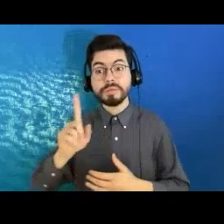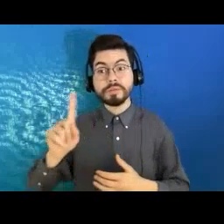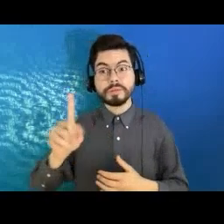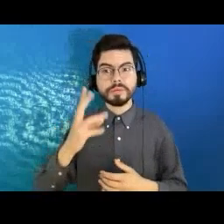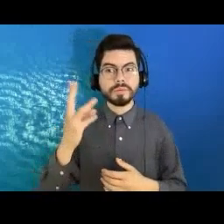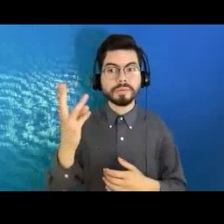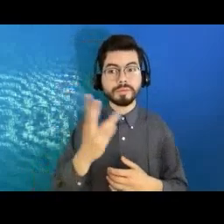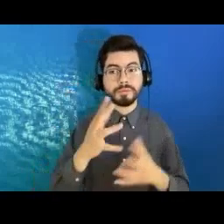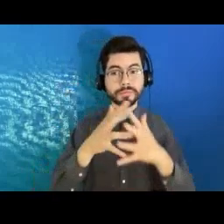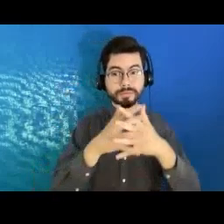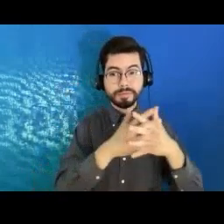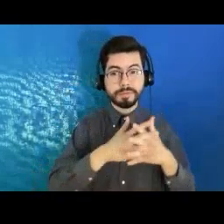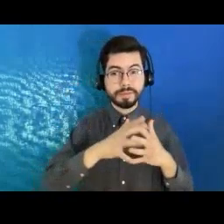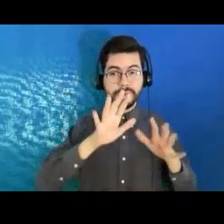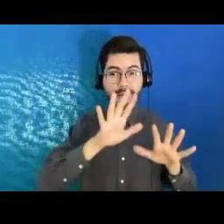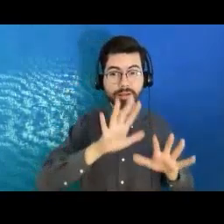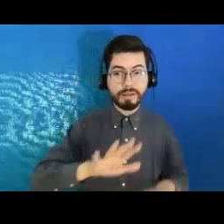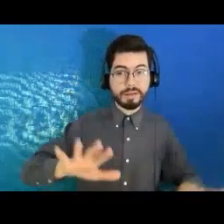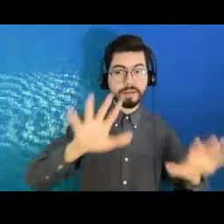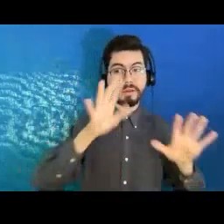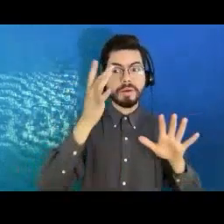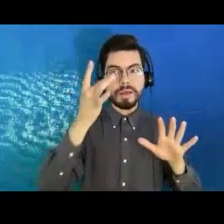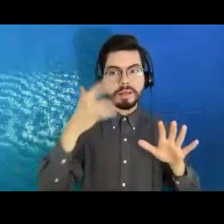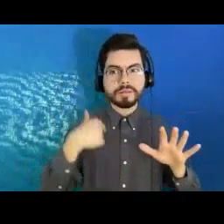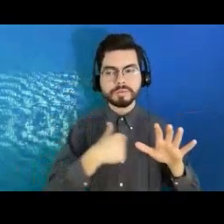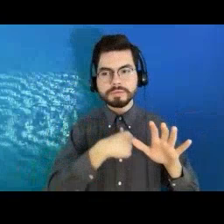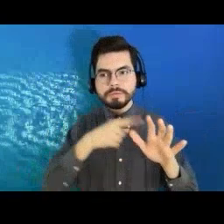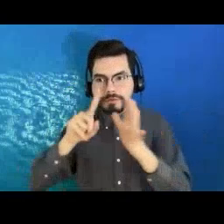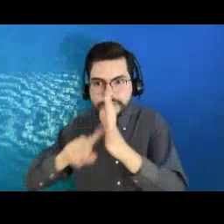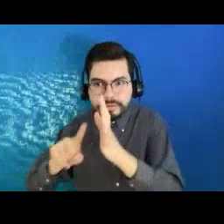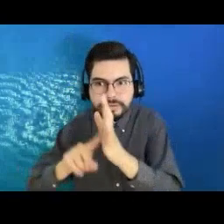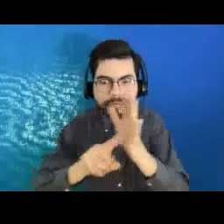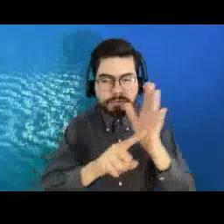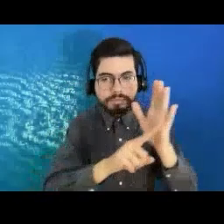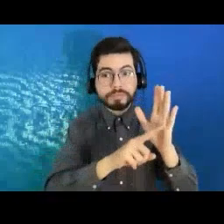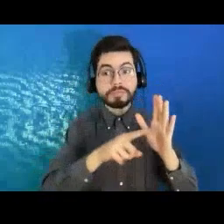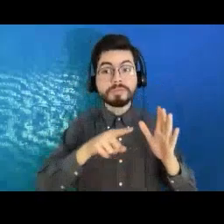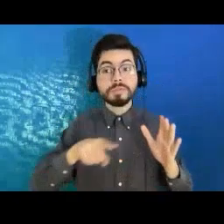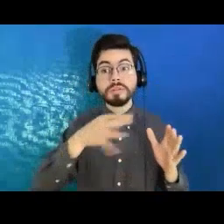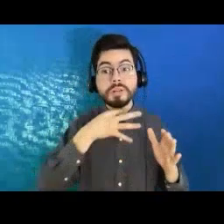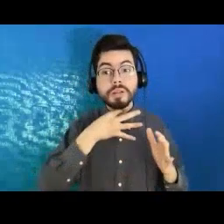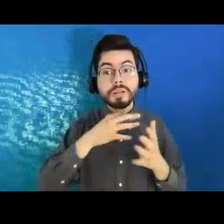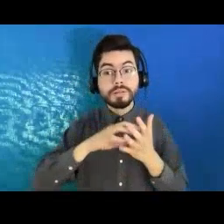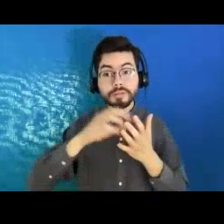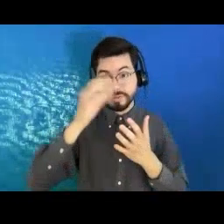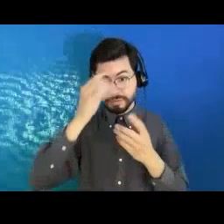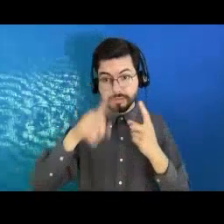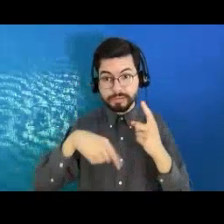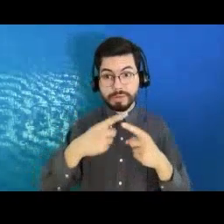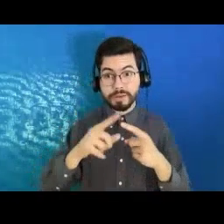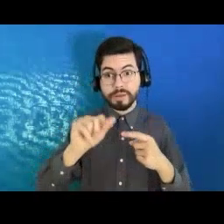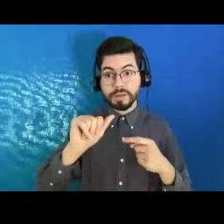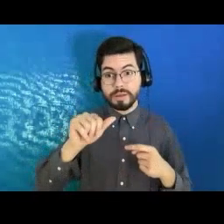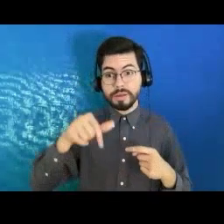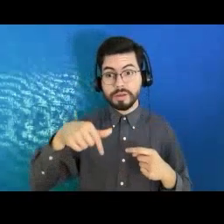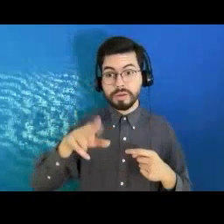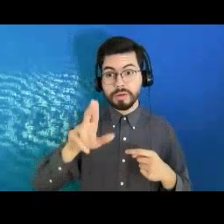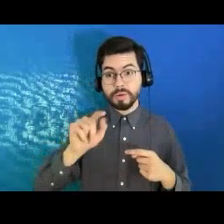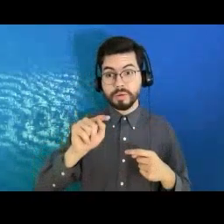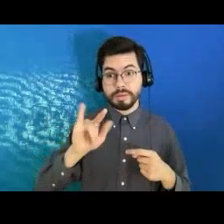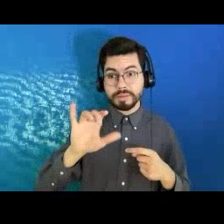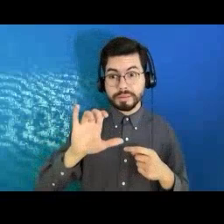I mentioned. And so if anyone really wants to learn their aquatic plants or mosses, that's the reason to come to our